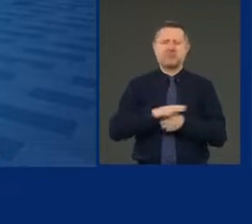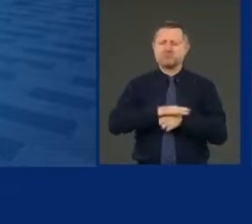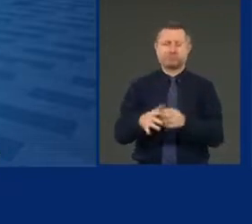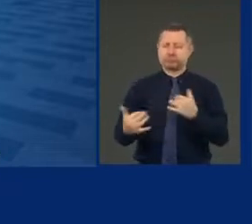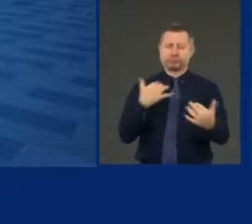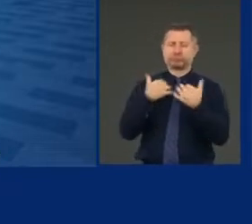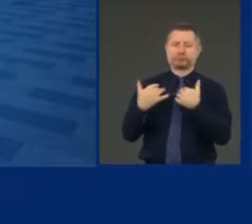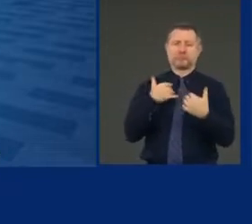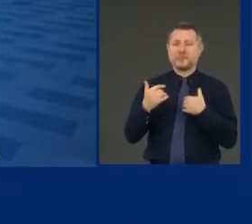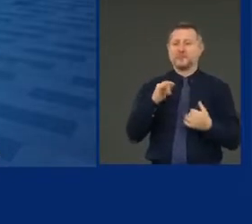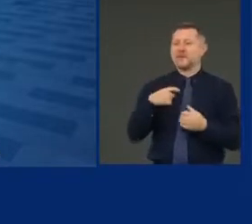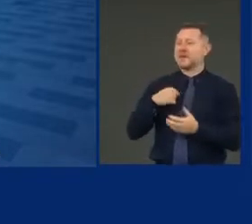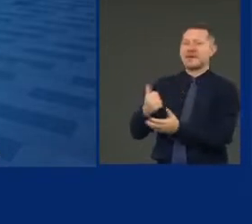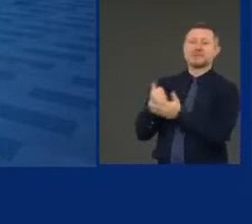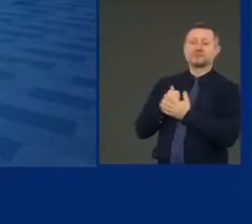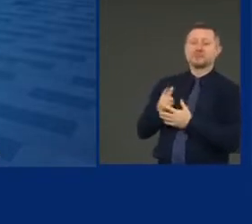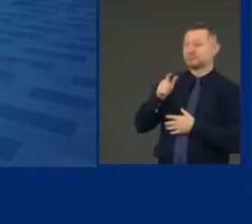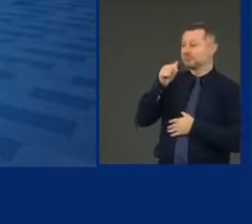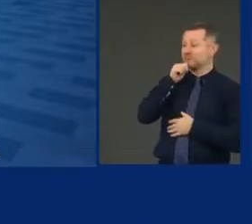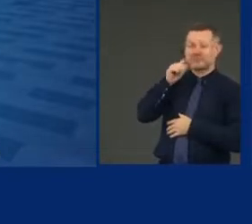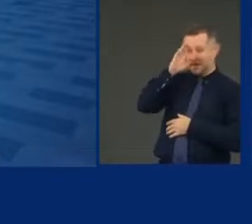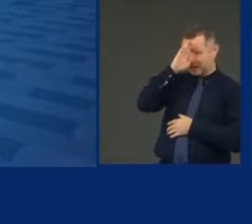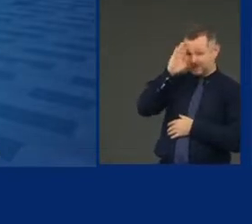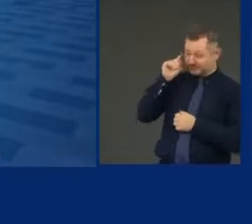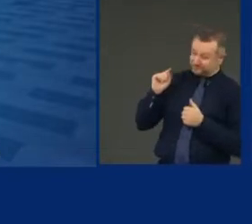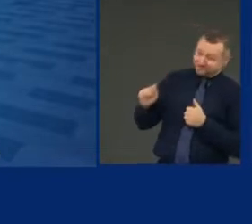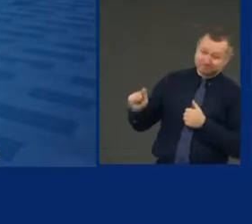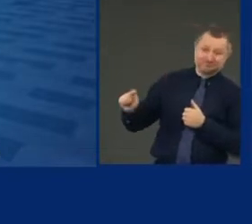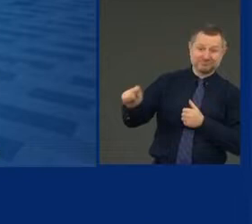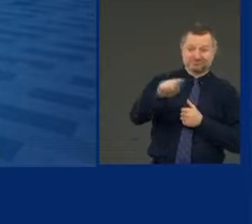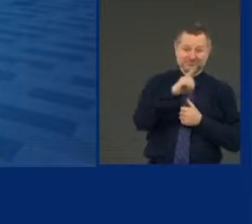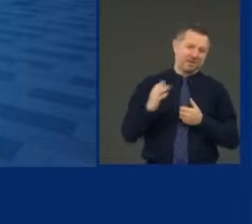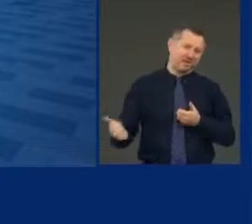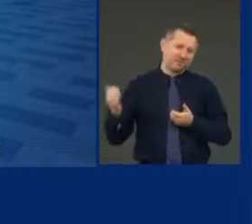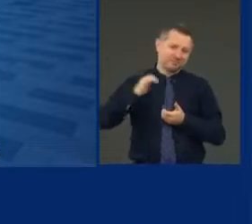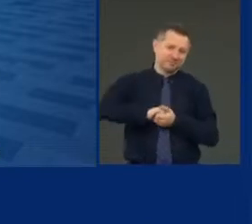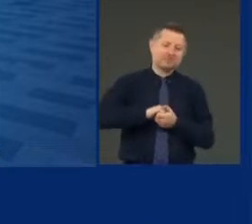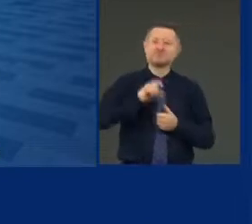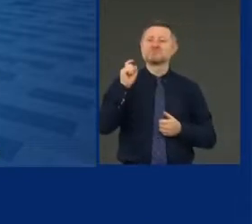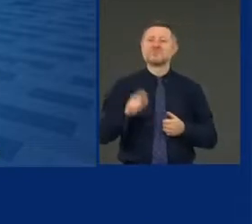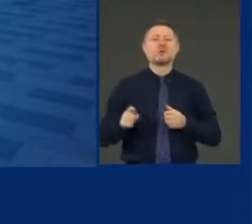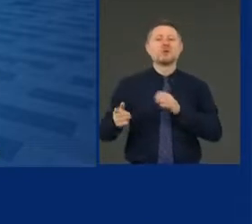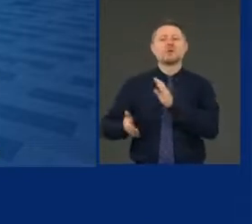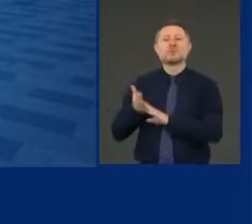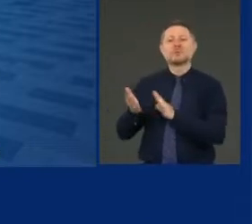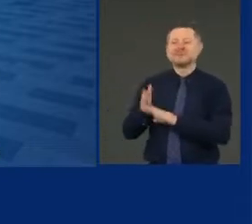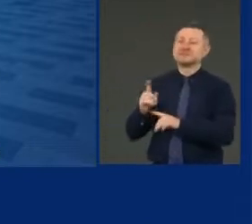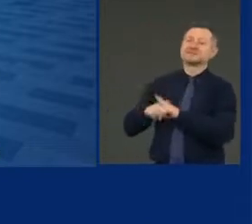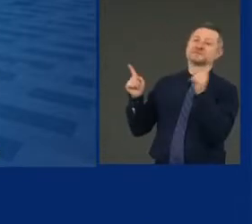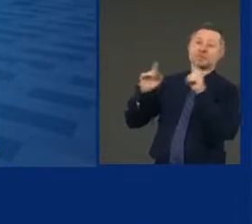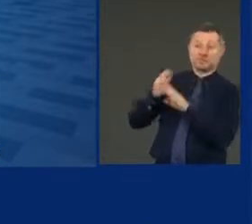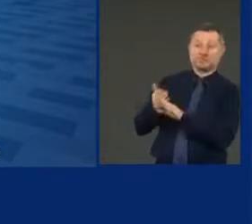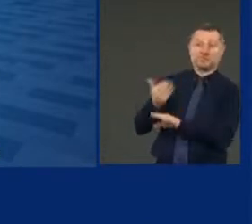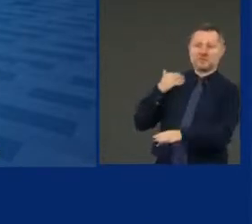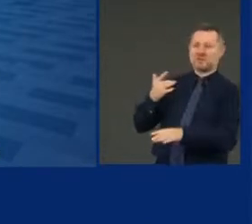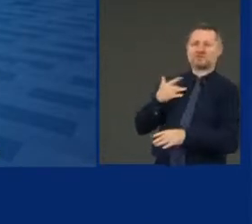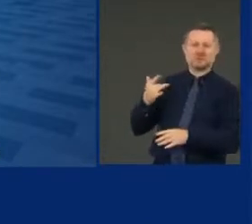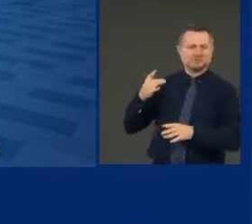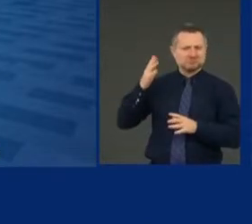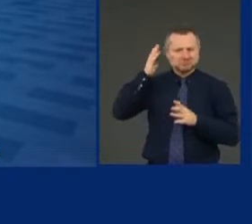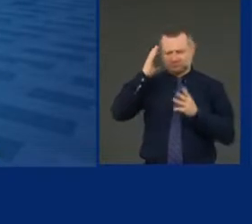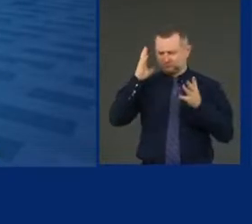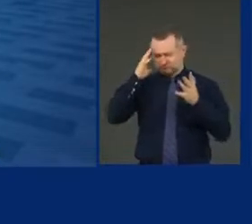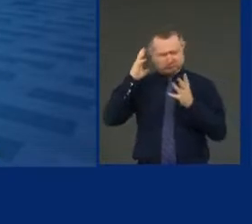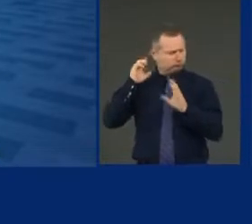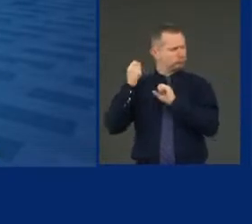private hospitals operating in a way they never operated before, which is basically